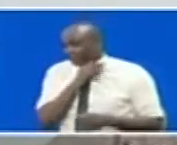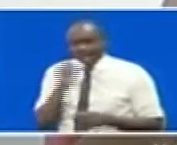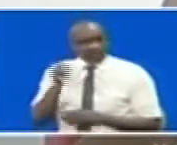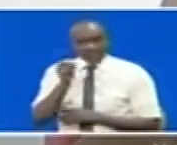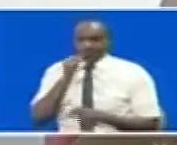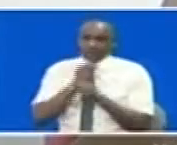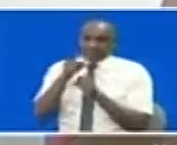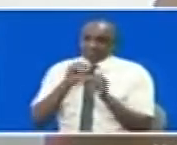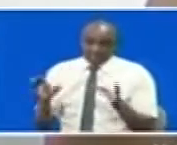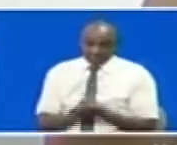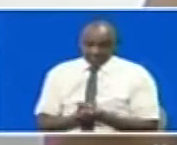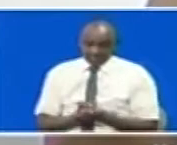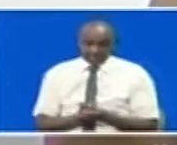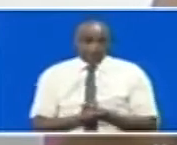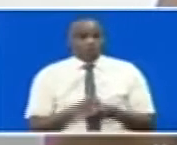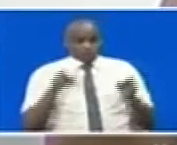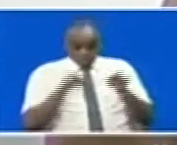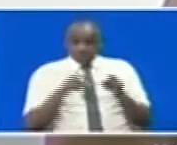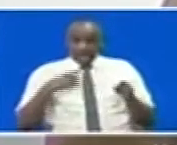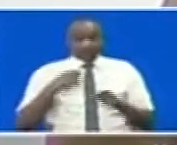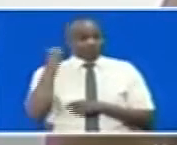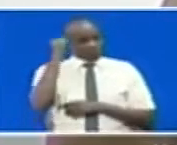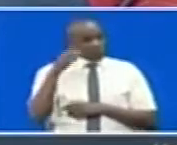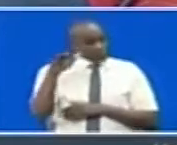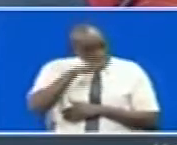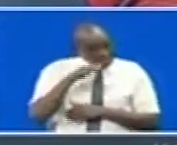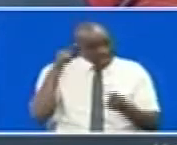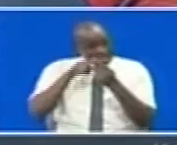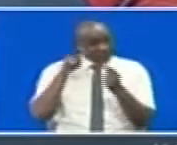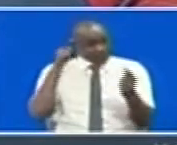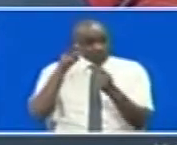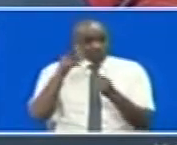it works. Okay. There's also the political aspect of this, Prof.